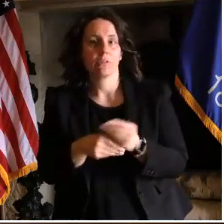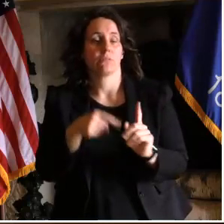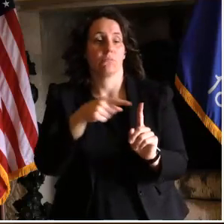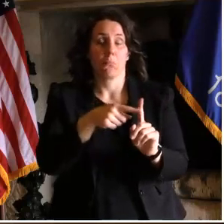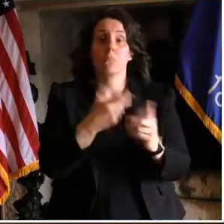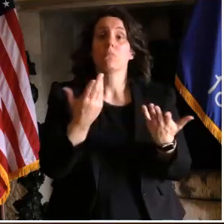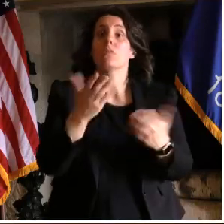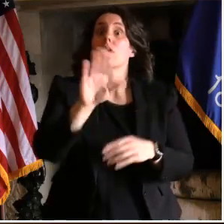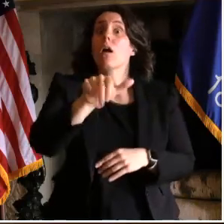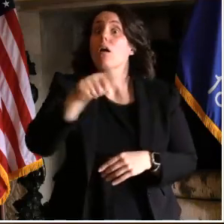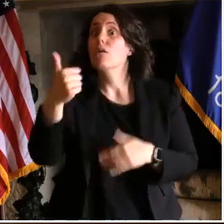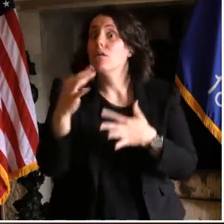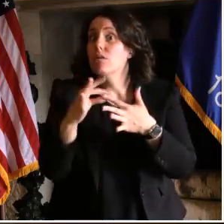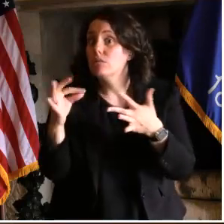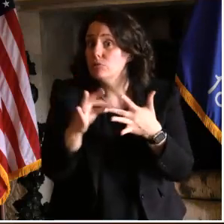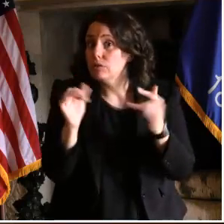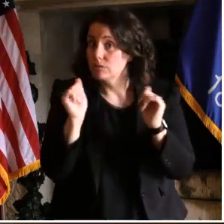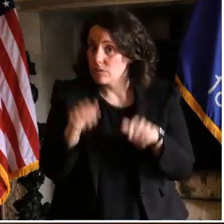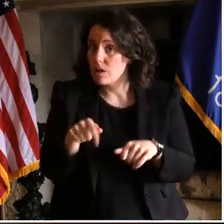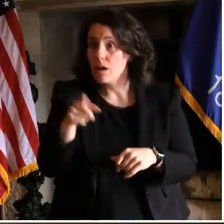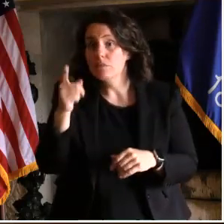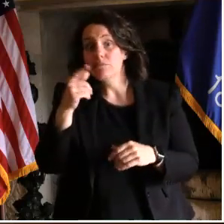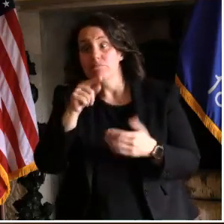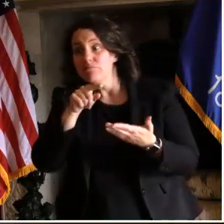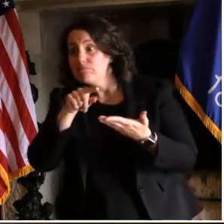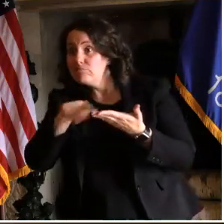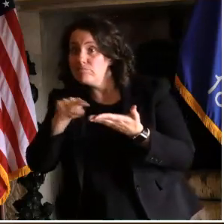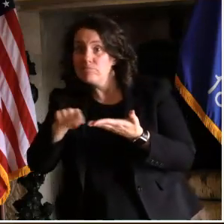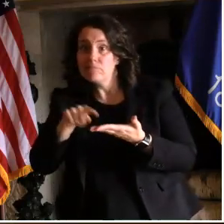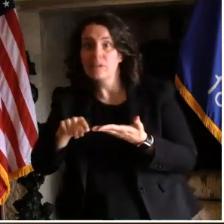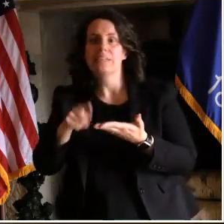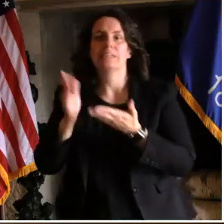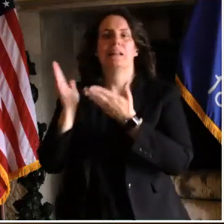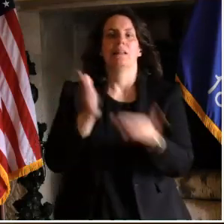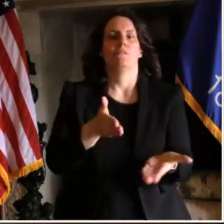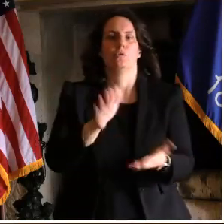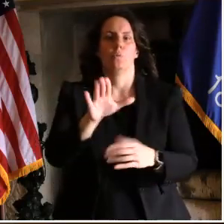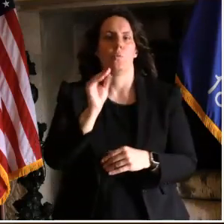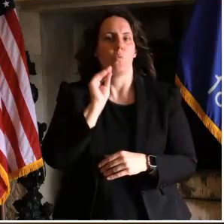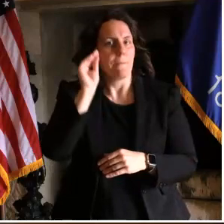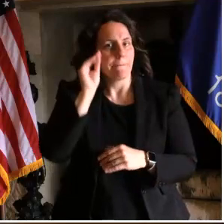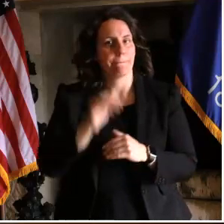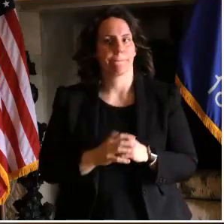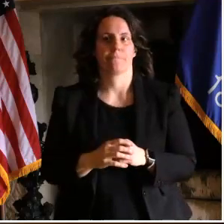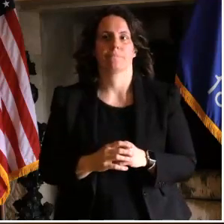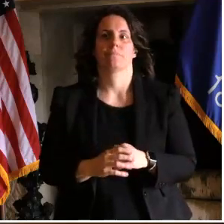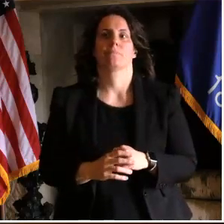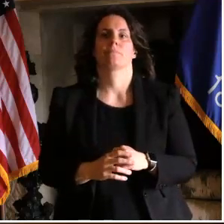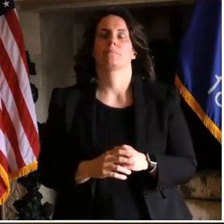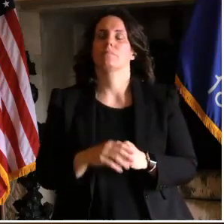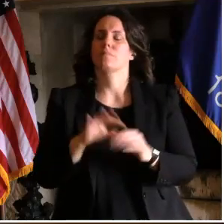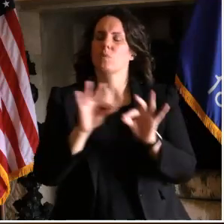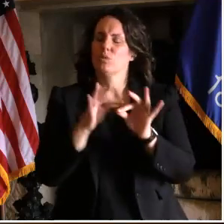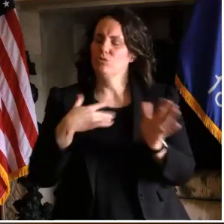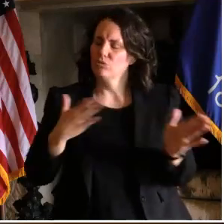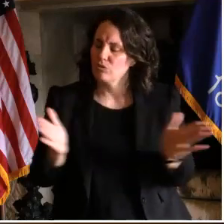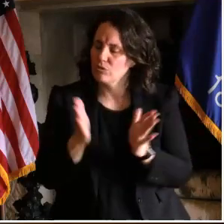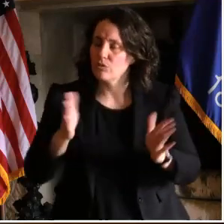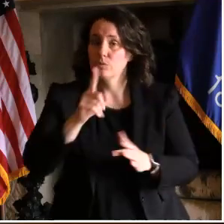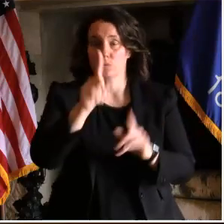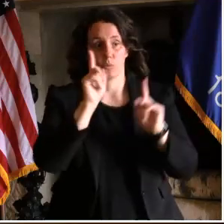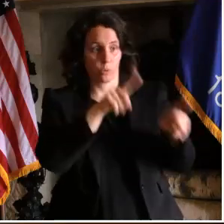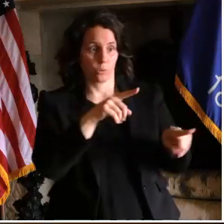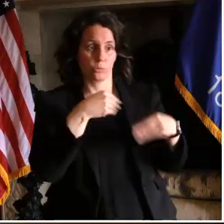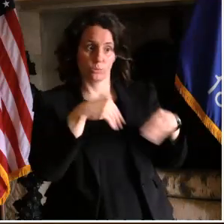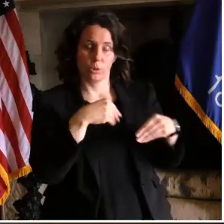folks need to be able to go to the grocery store. I would just encourage people to do it in an orderly way that maintains 6 feet of physical